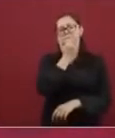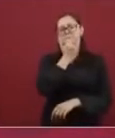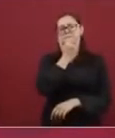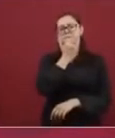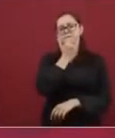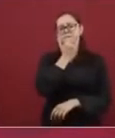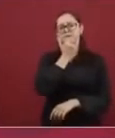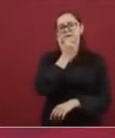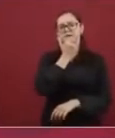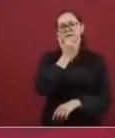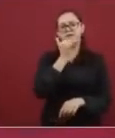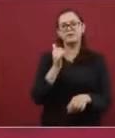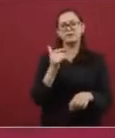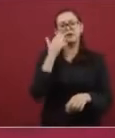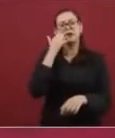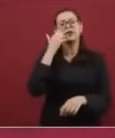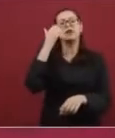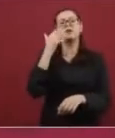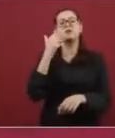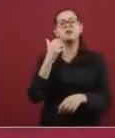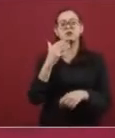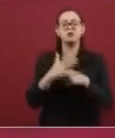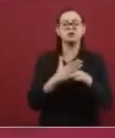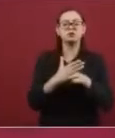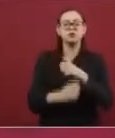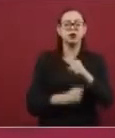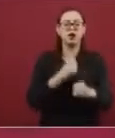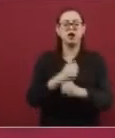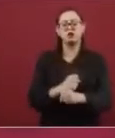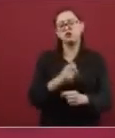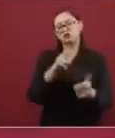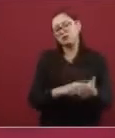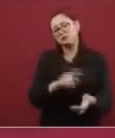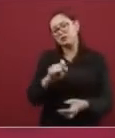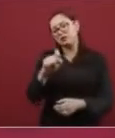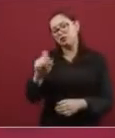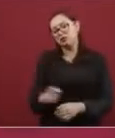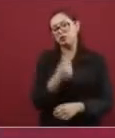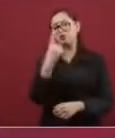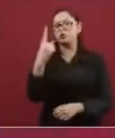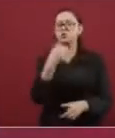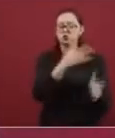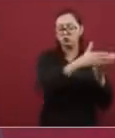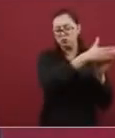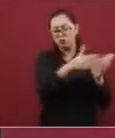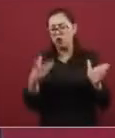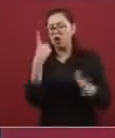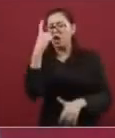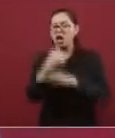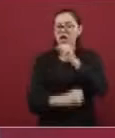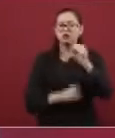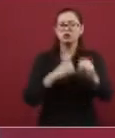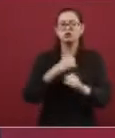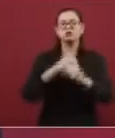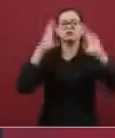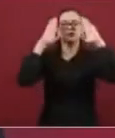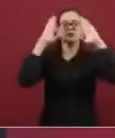Because we want 21 to be the year of reconciliation.